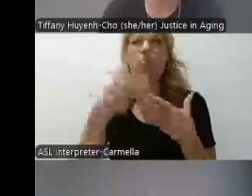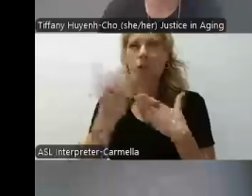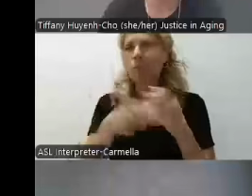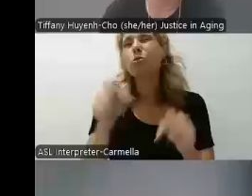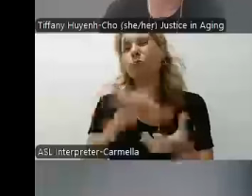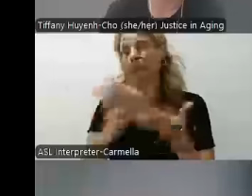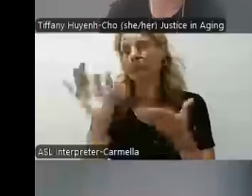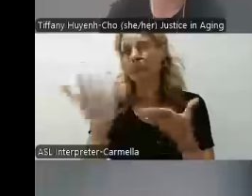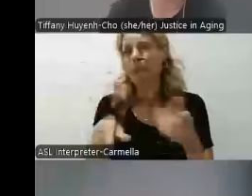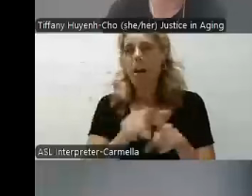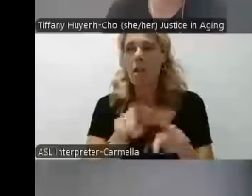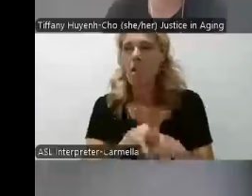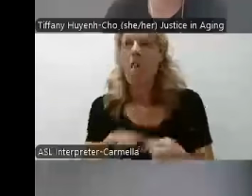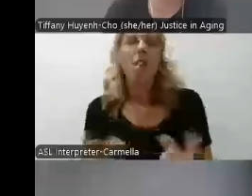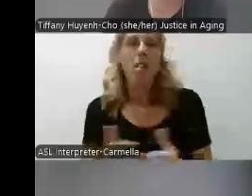well.